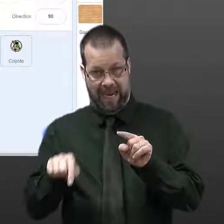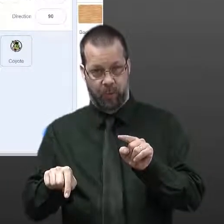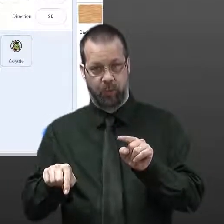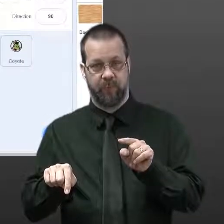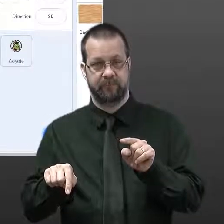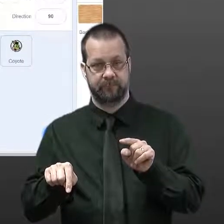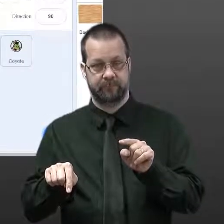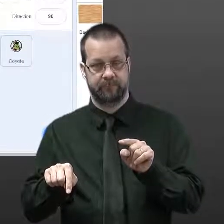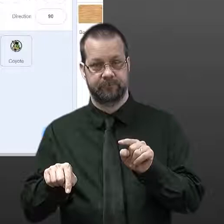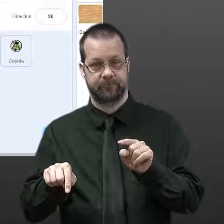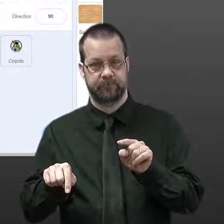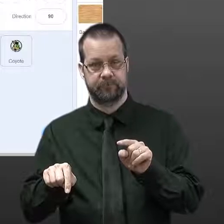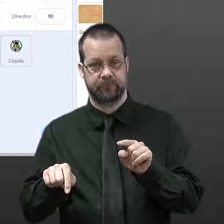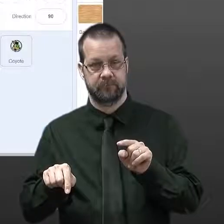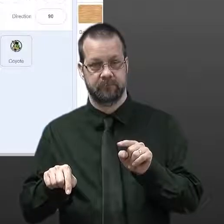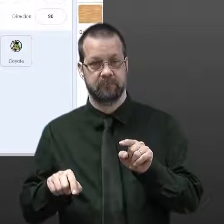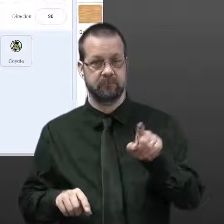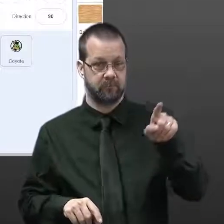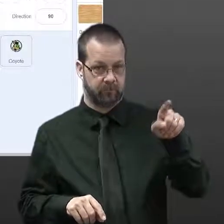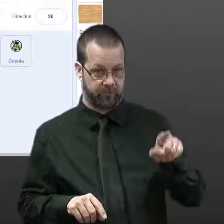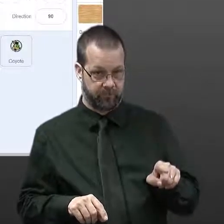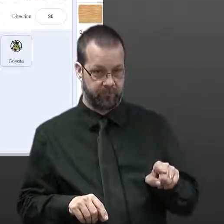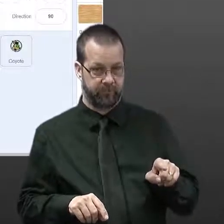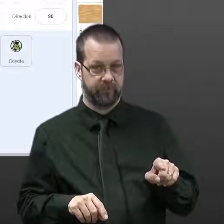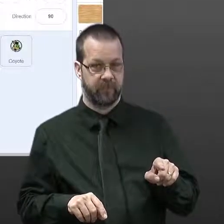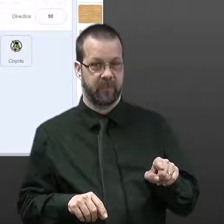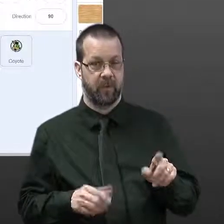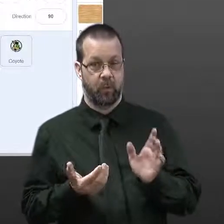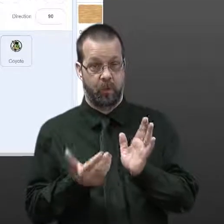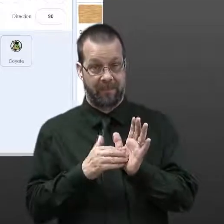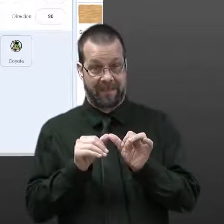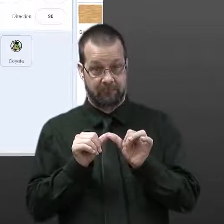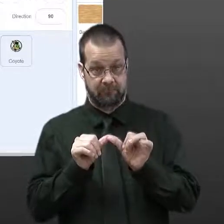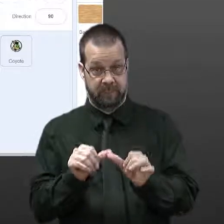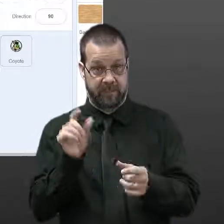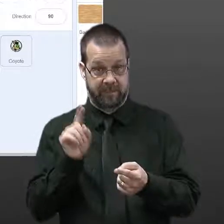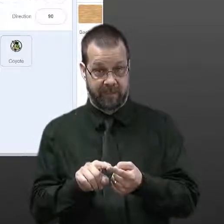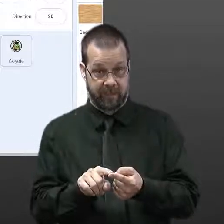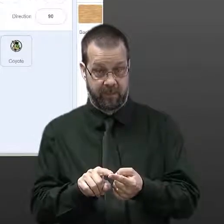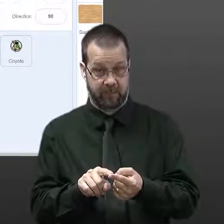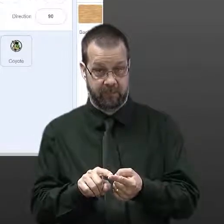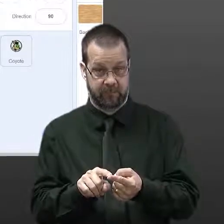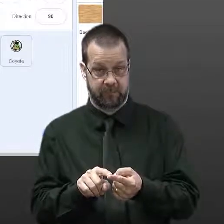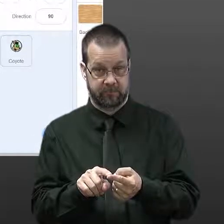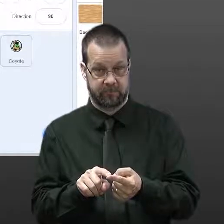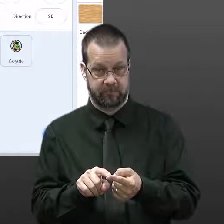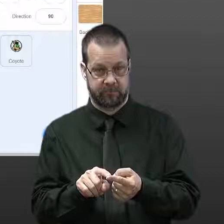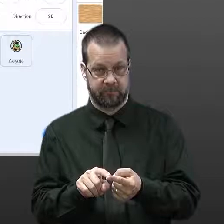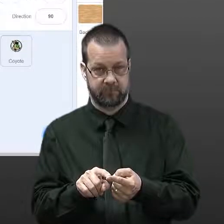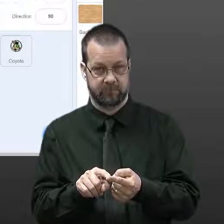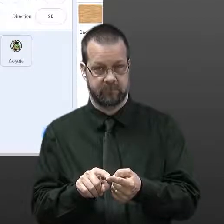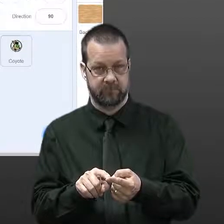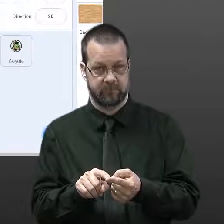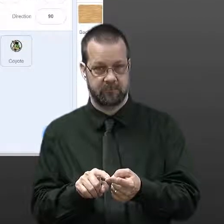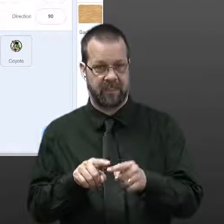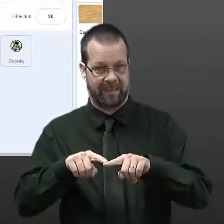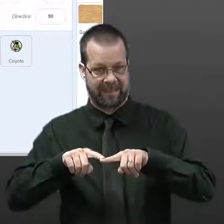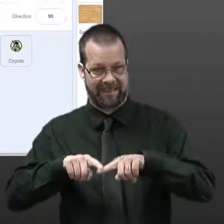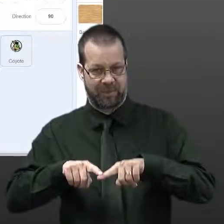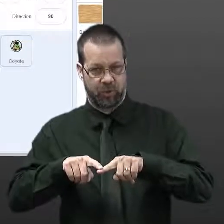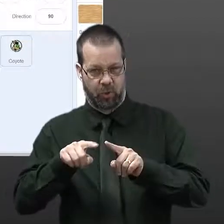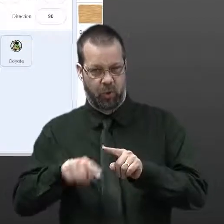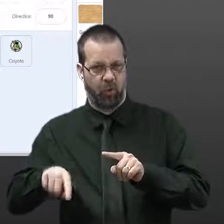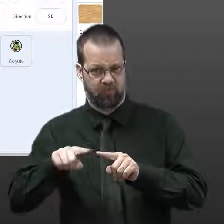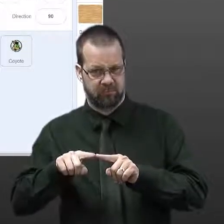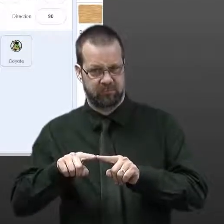down. So what we will do is grab another repeat until block, our conditional